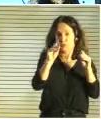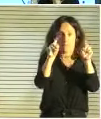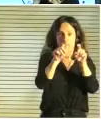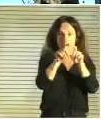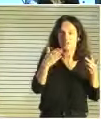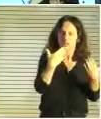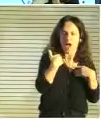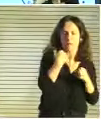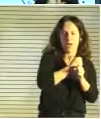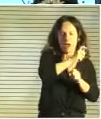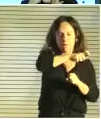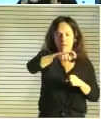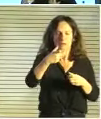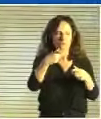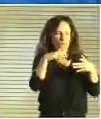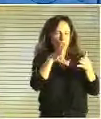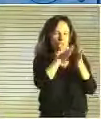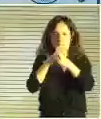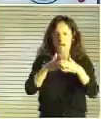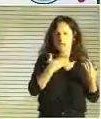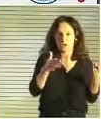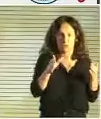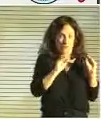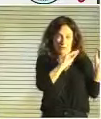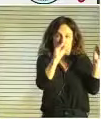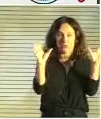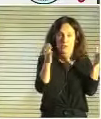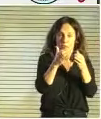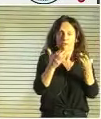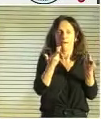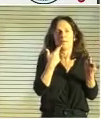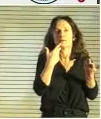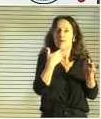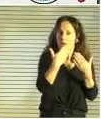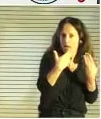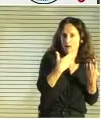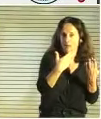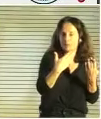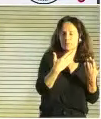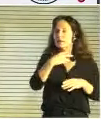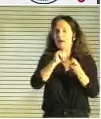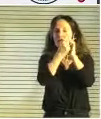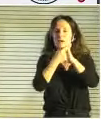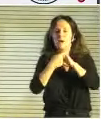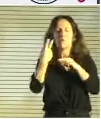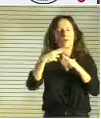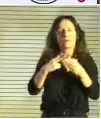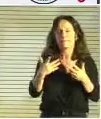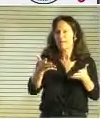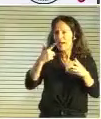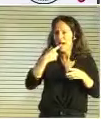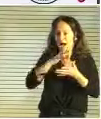to your communities. Politicians like to talk about reforms. When I was working with the president